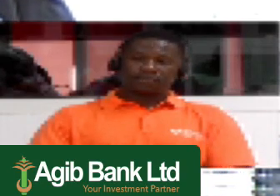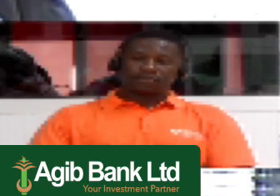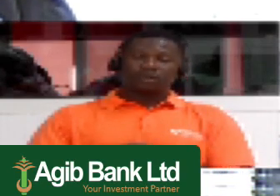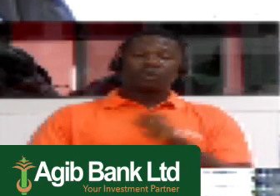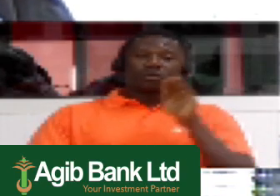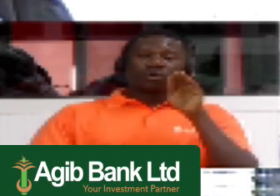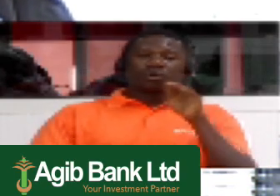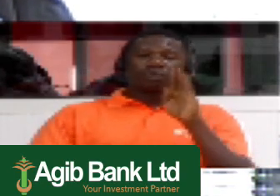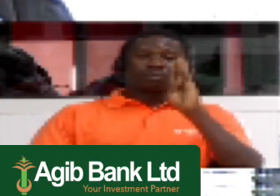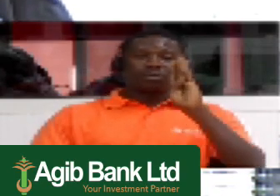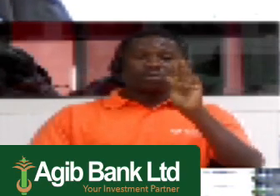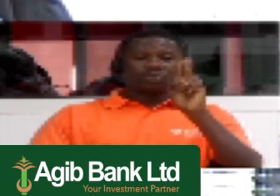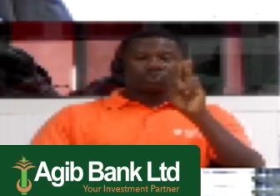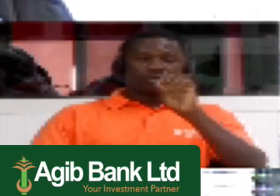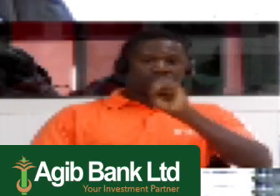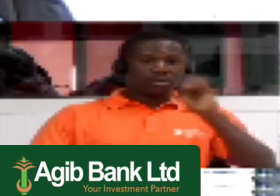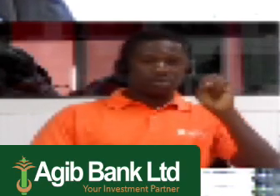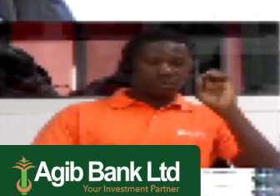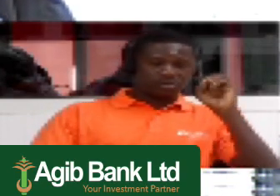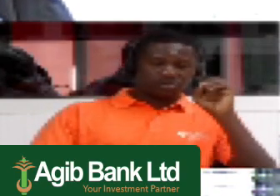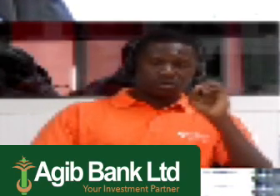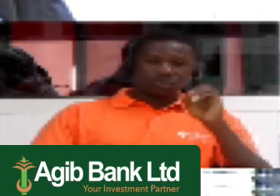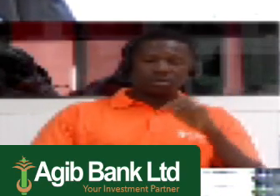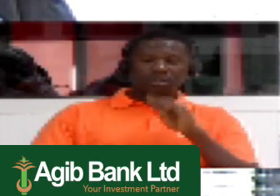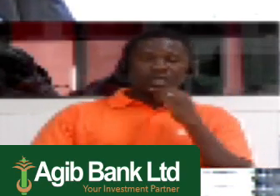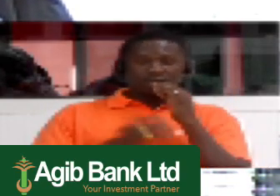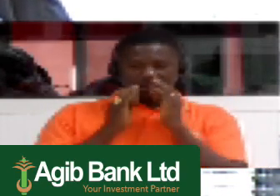He called Buso and said to Buso,